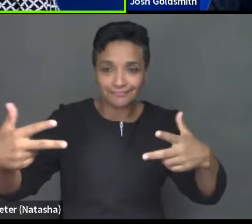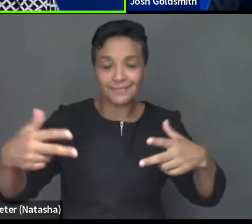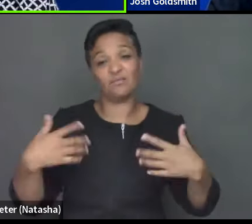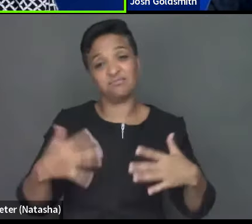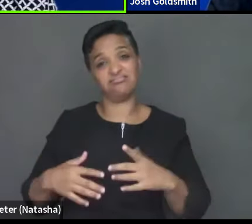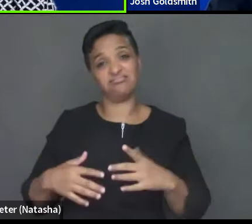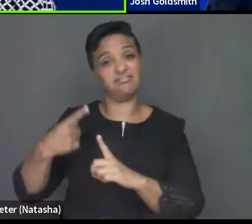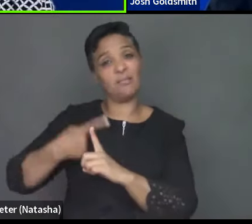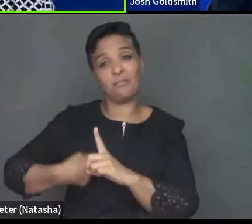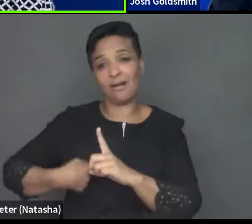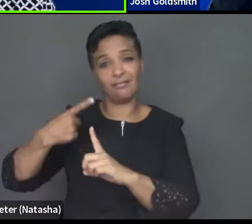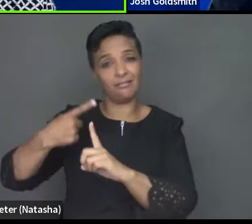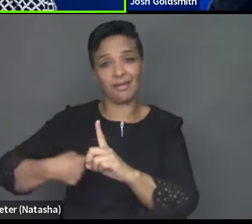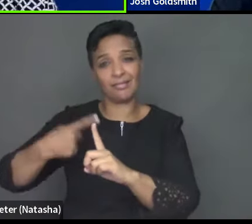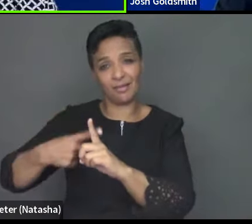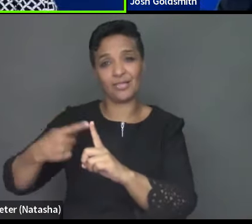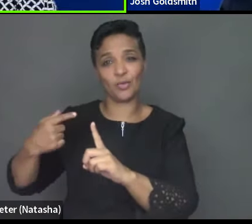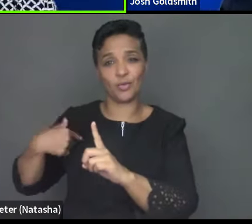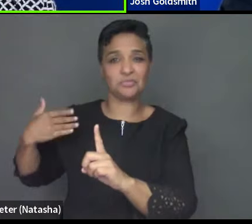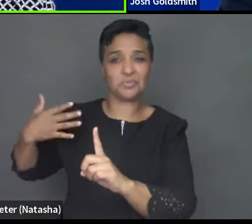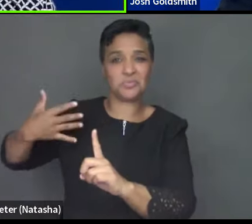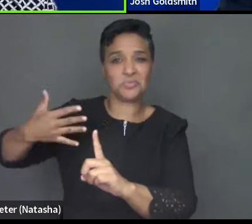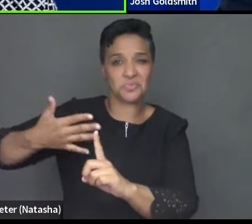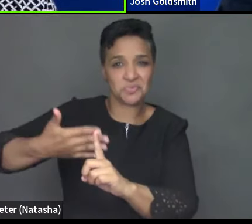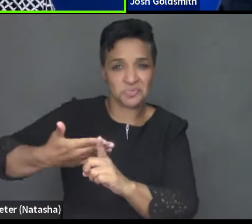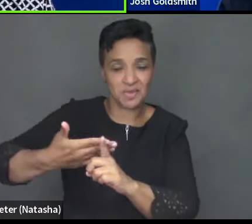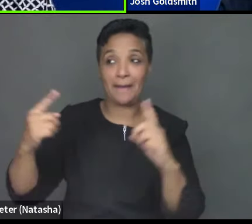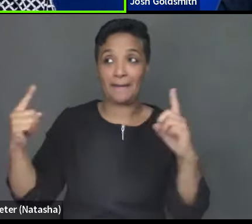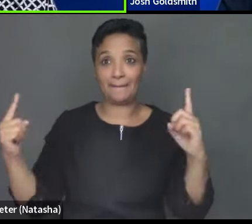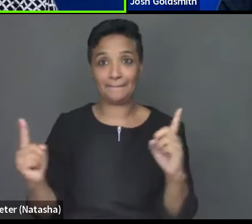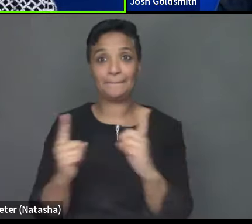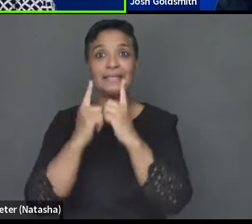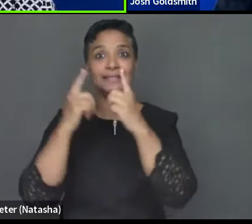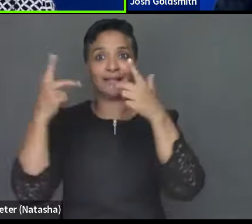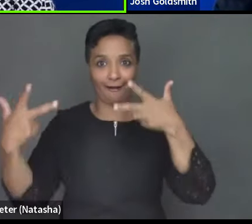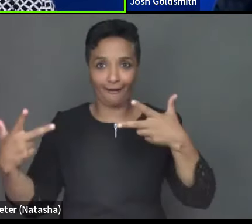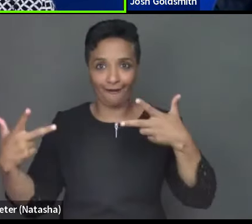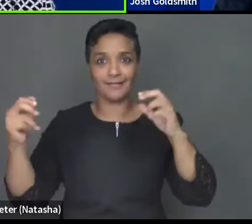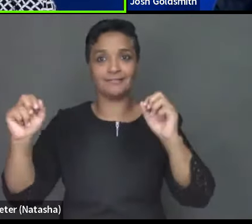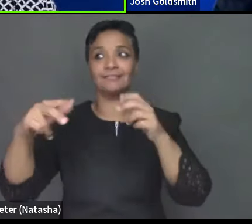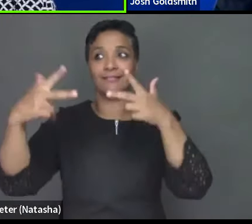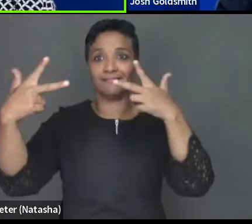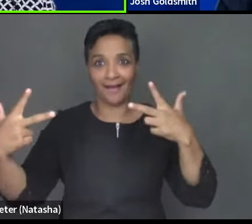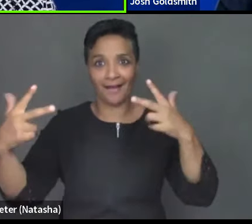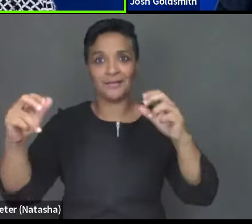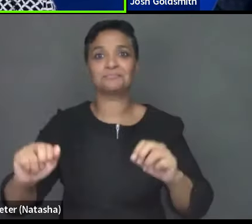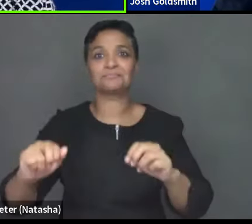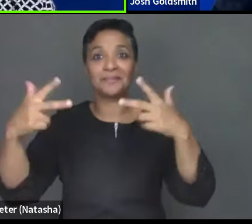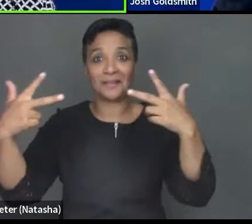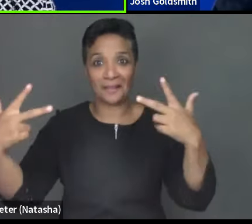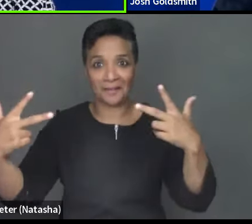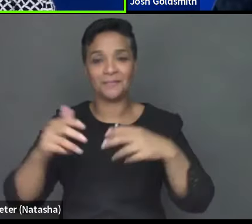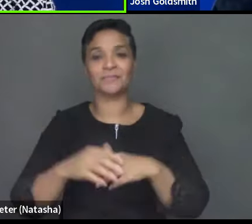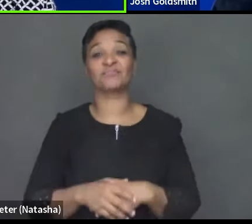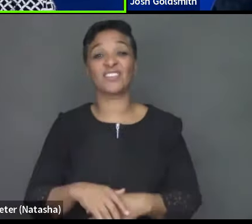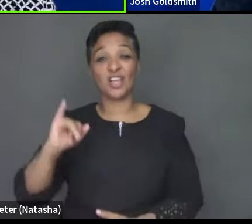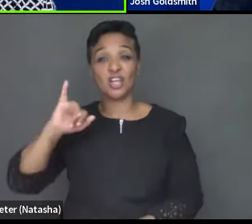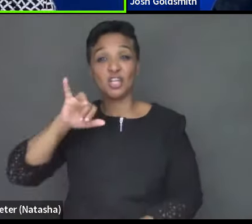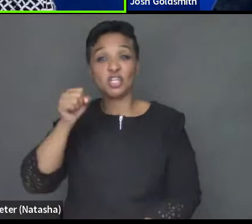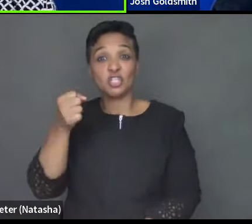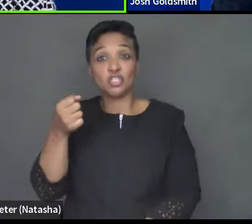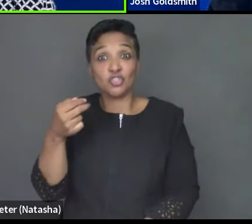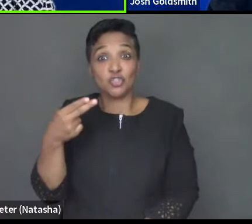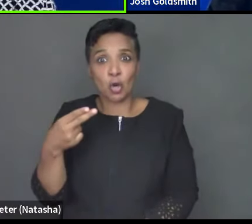that we're putting together the summit. And every time we meet, let me tell everybody, Josh has done a ton of